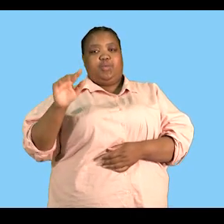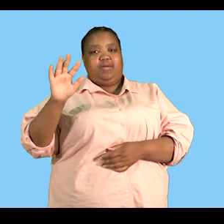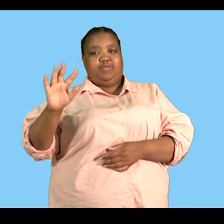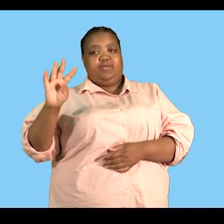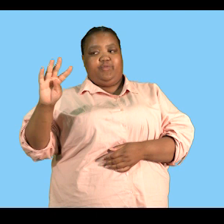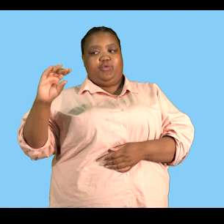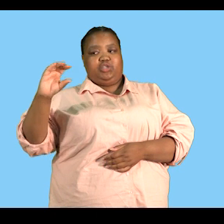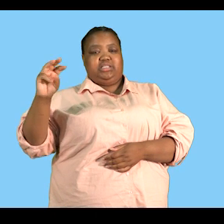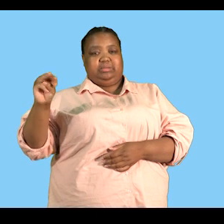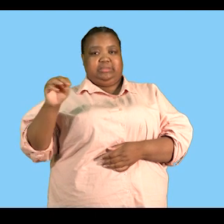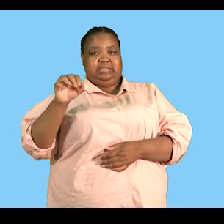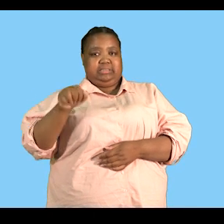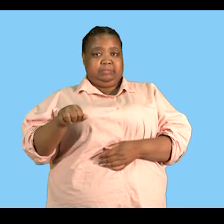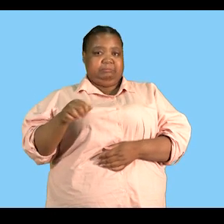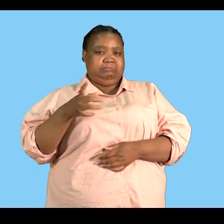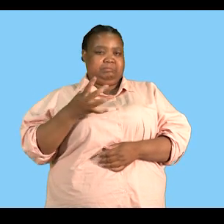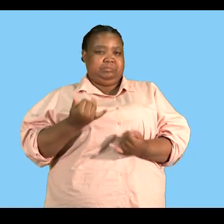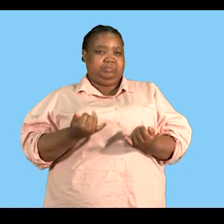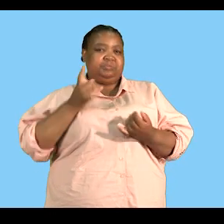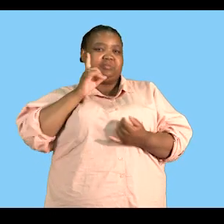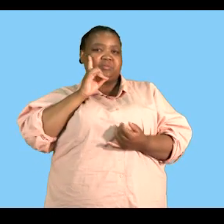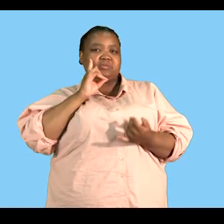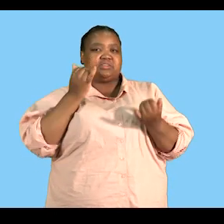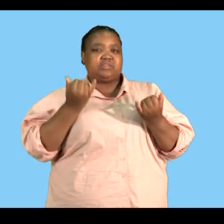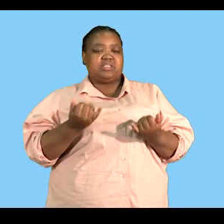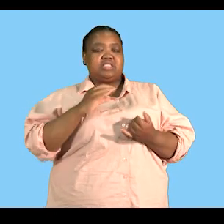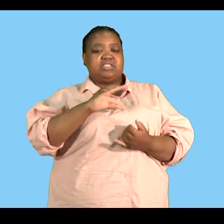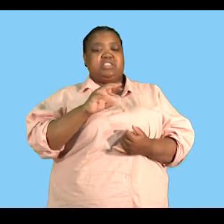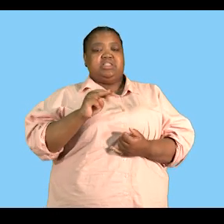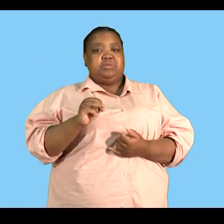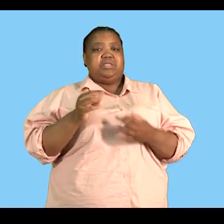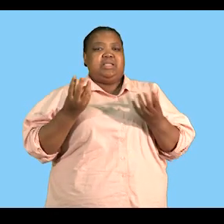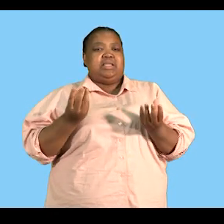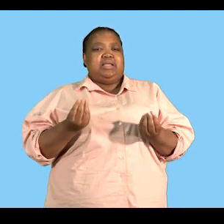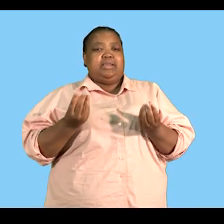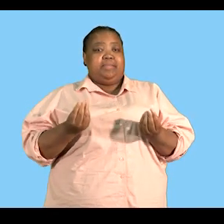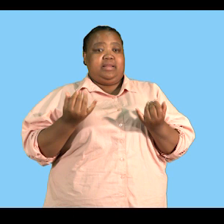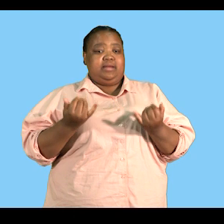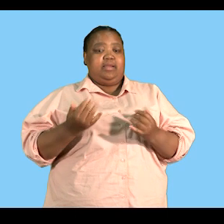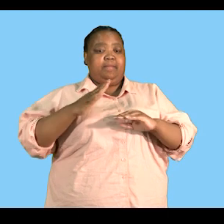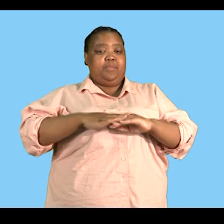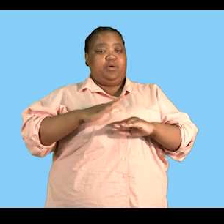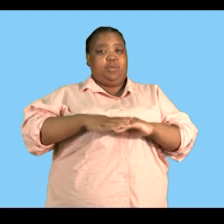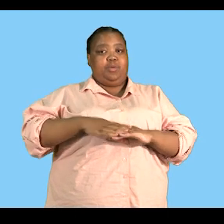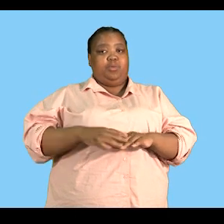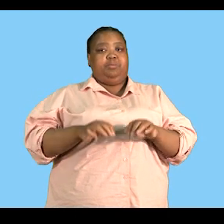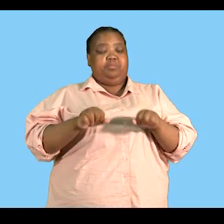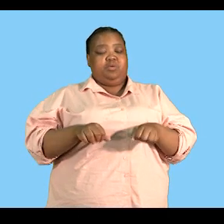2,54 centimeters. We can see that the number of centimeters will be more,